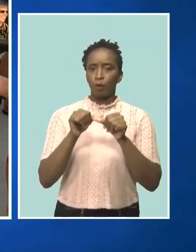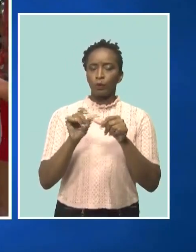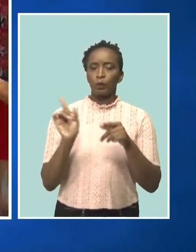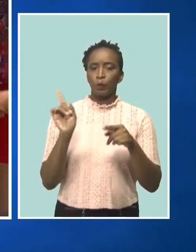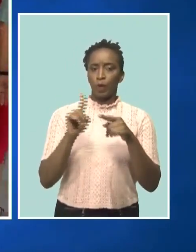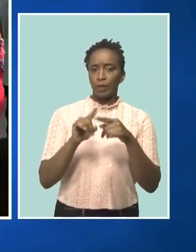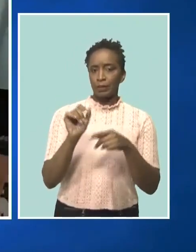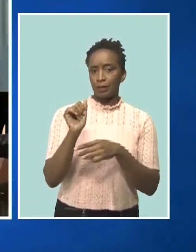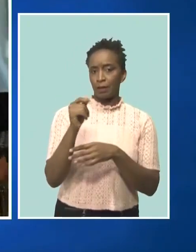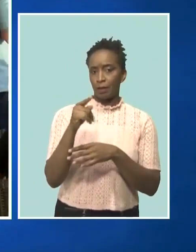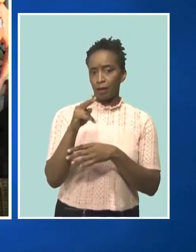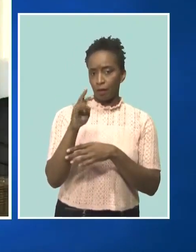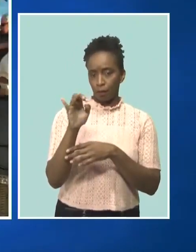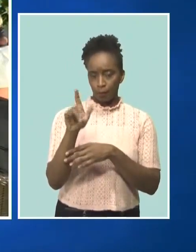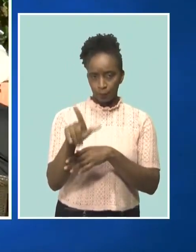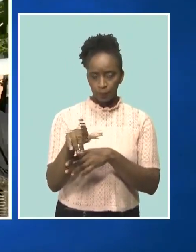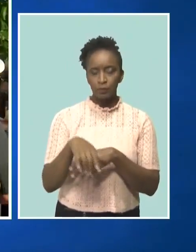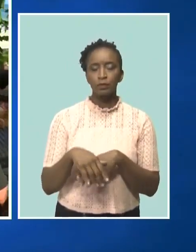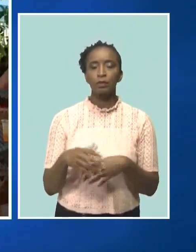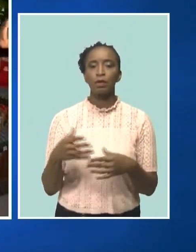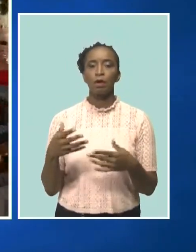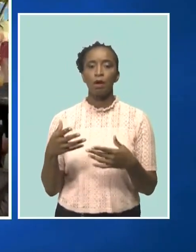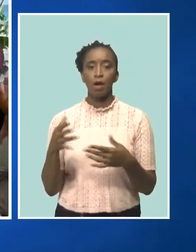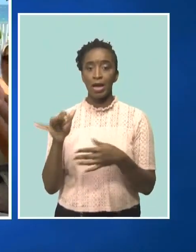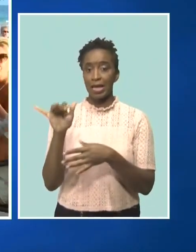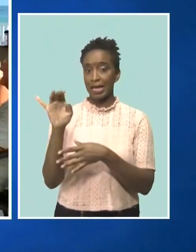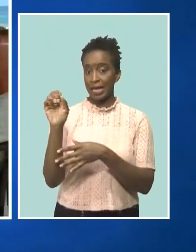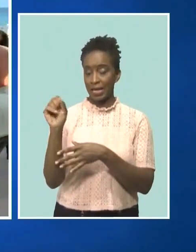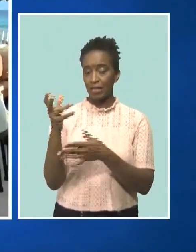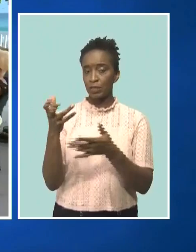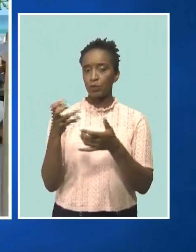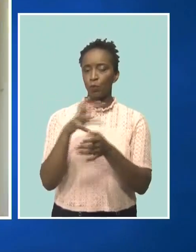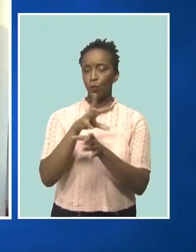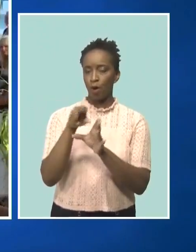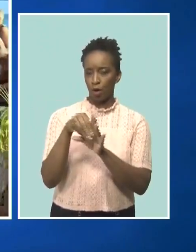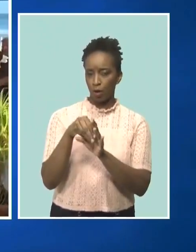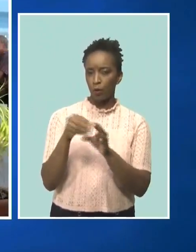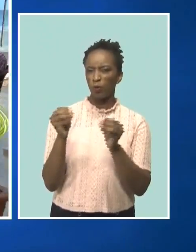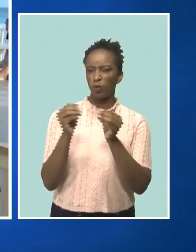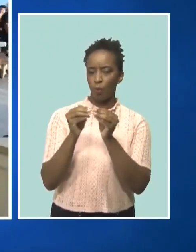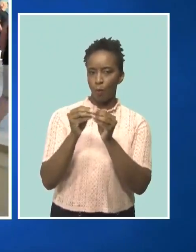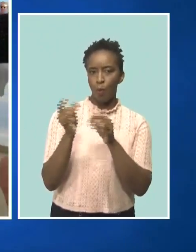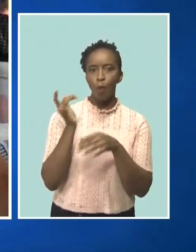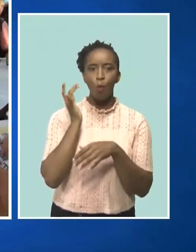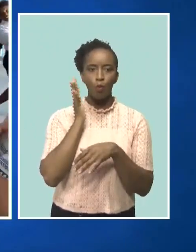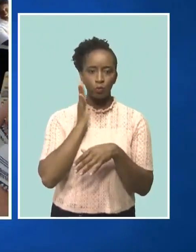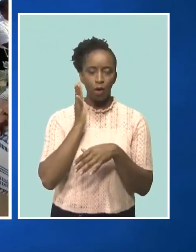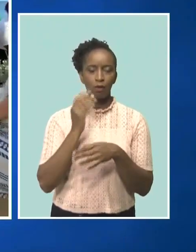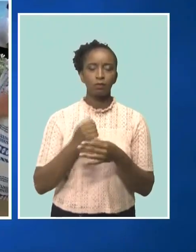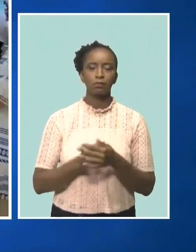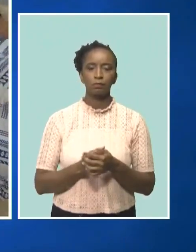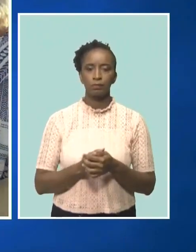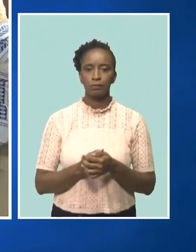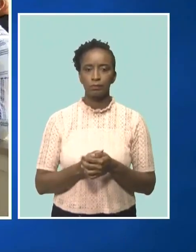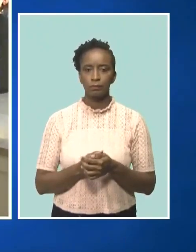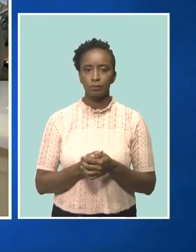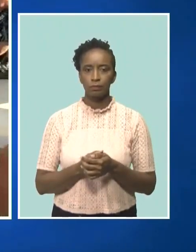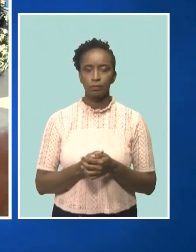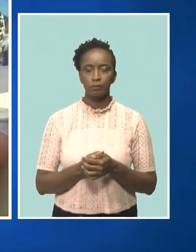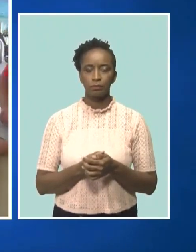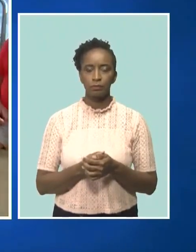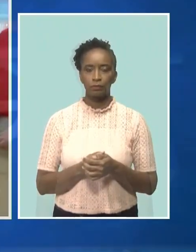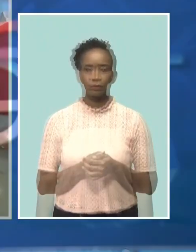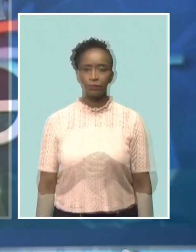Scheme is looking to include other resorts by the start of the 2026 season. Trevor Thorpe for the Yes Business